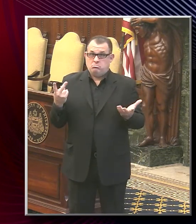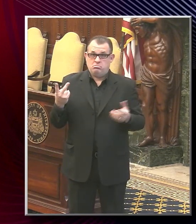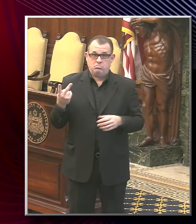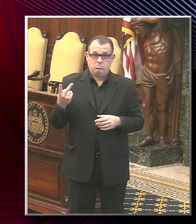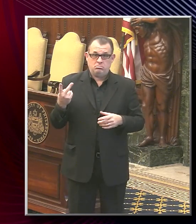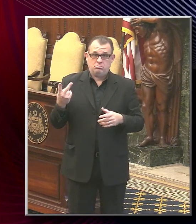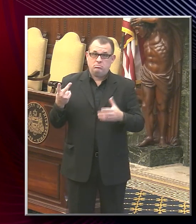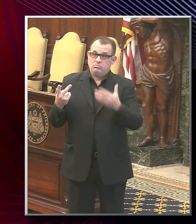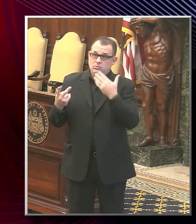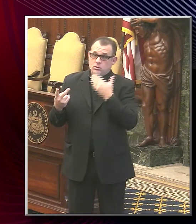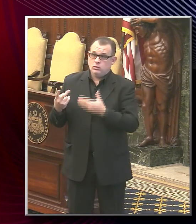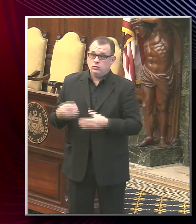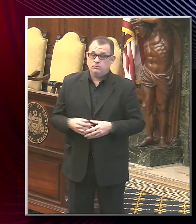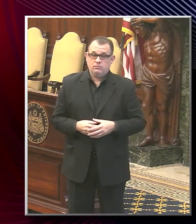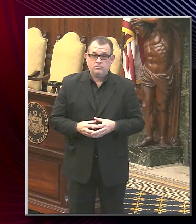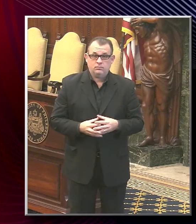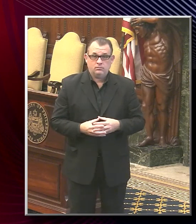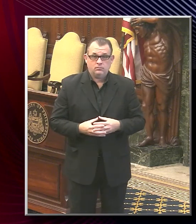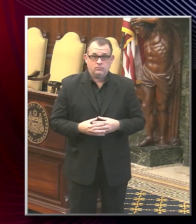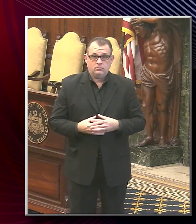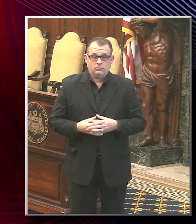Thanks.